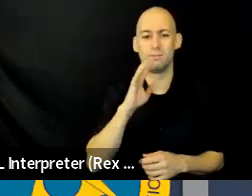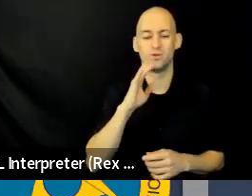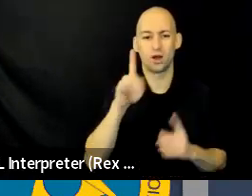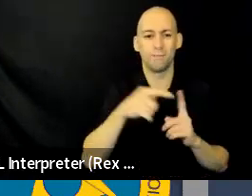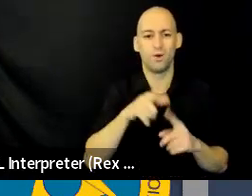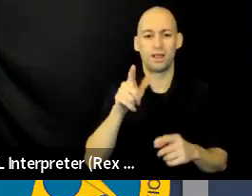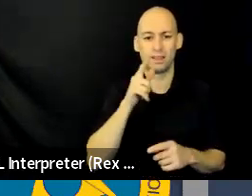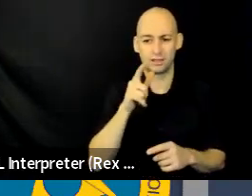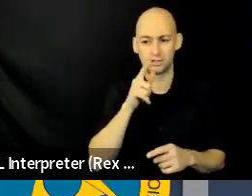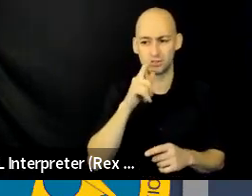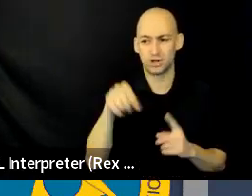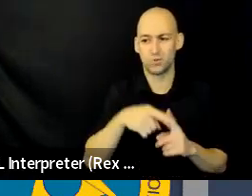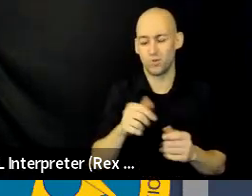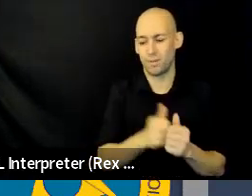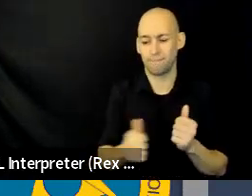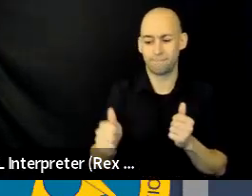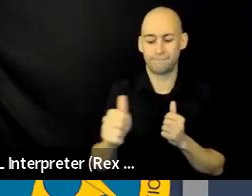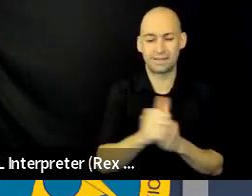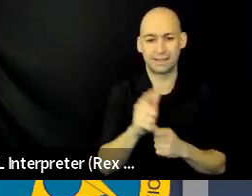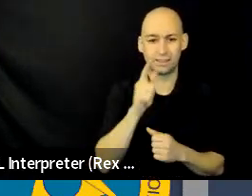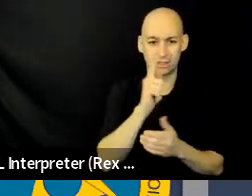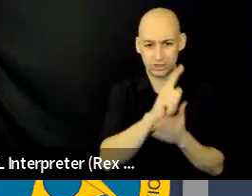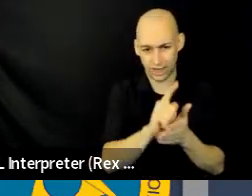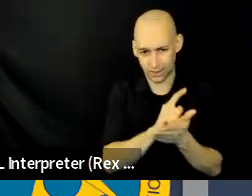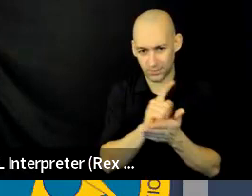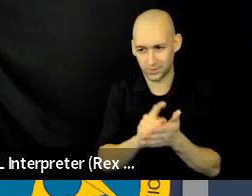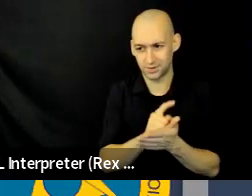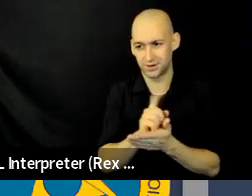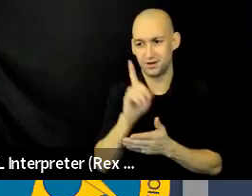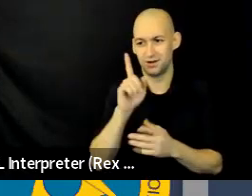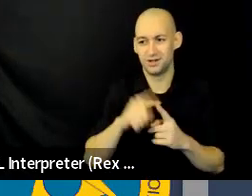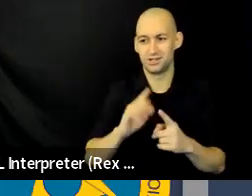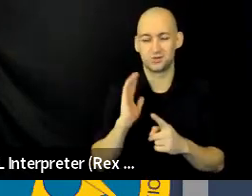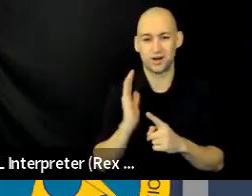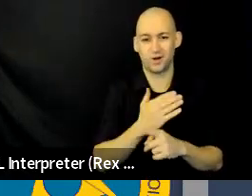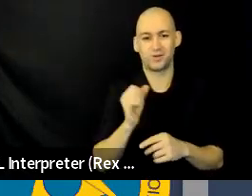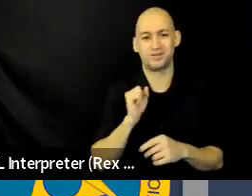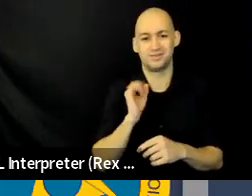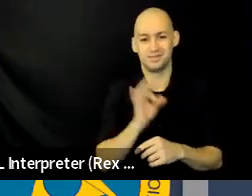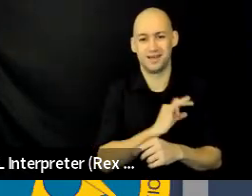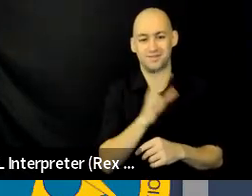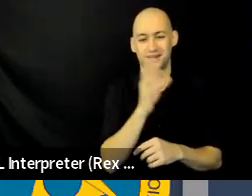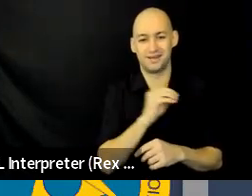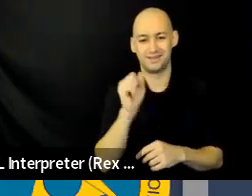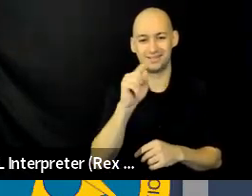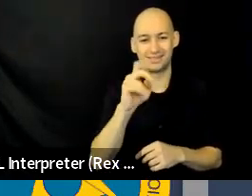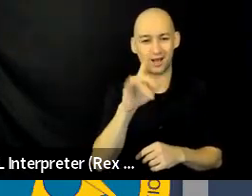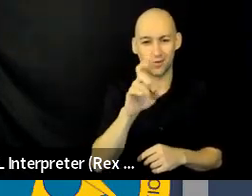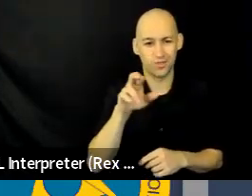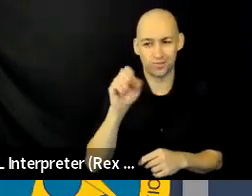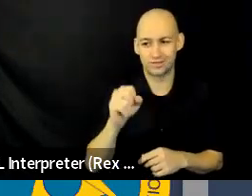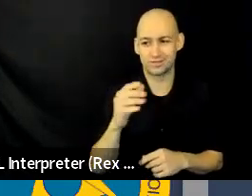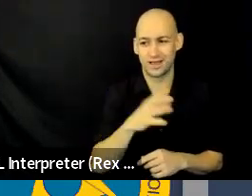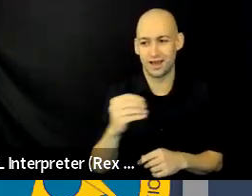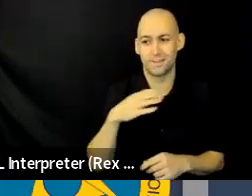right past the lunch hour. I kept saying you have a really good To our restaurant. incredible staff and our stakeholders, and as well as the commissioners. I